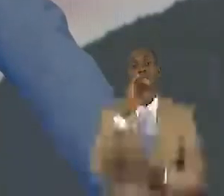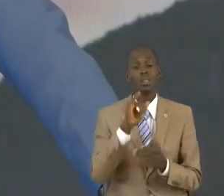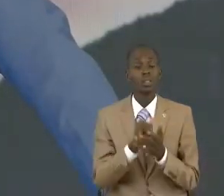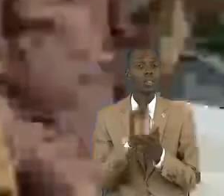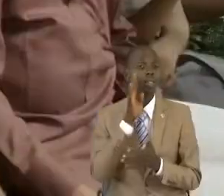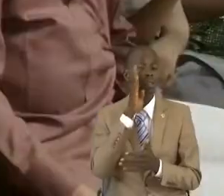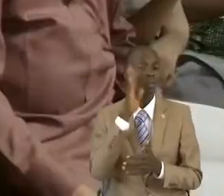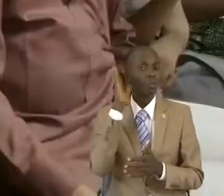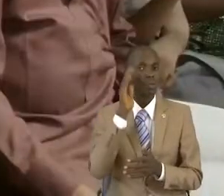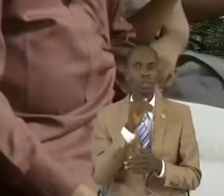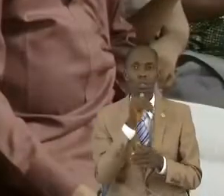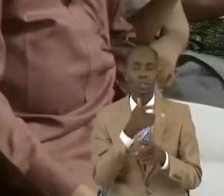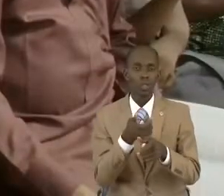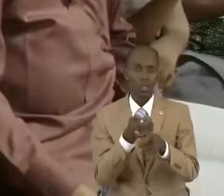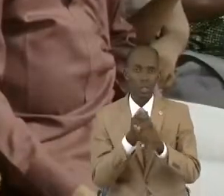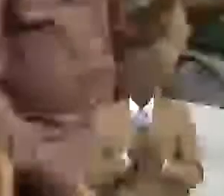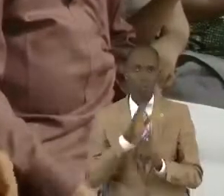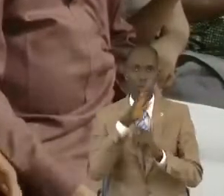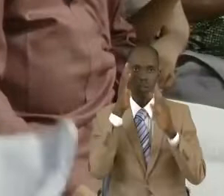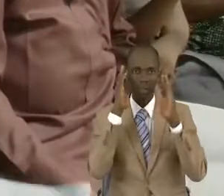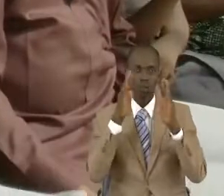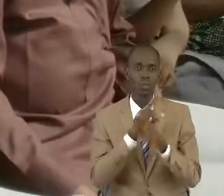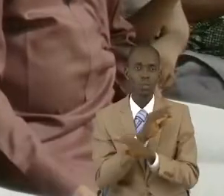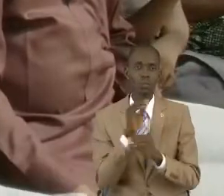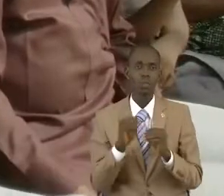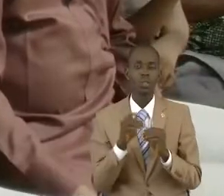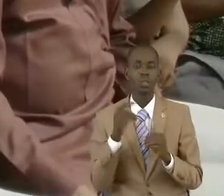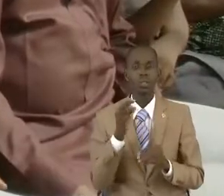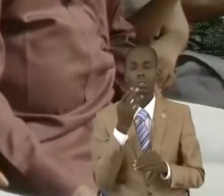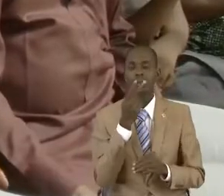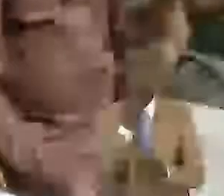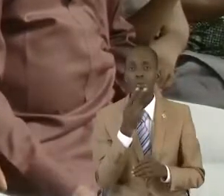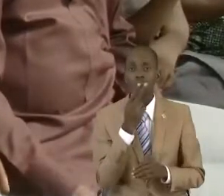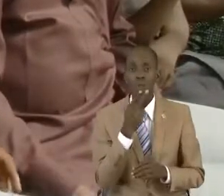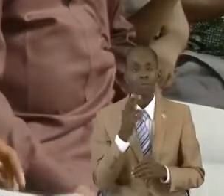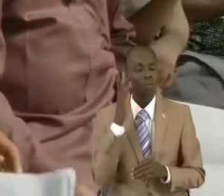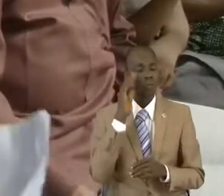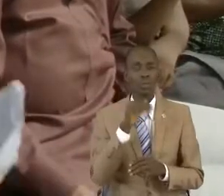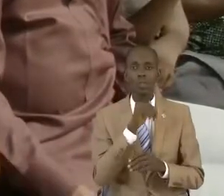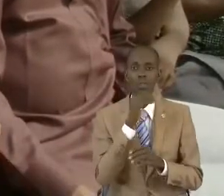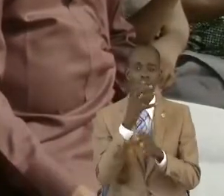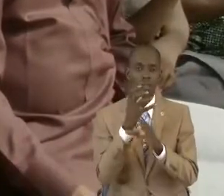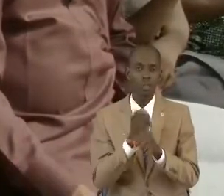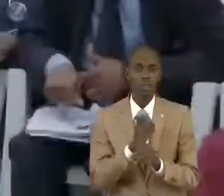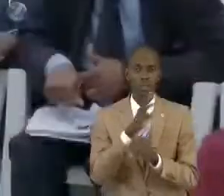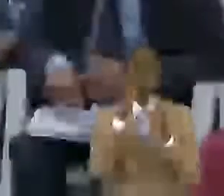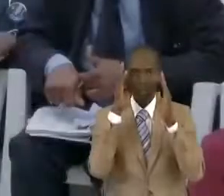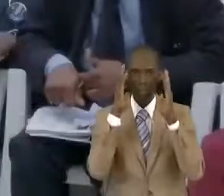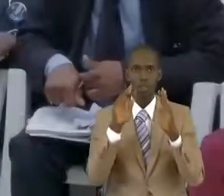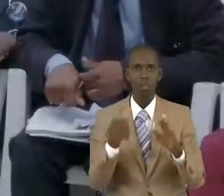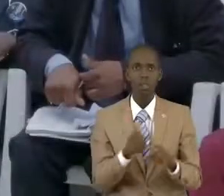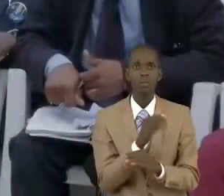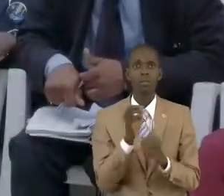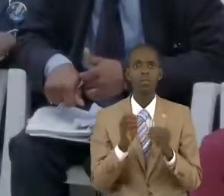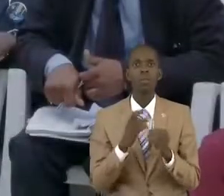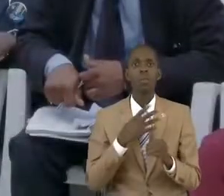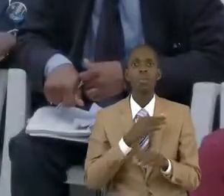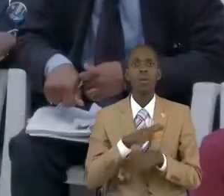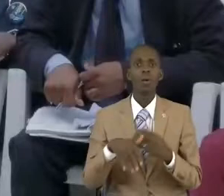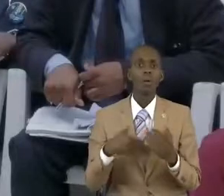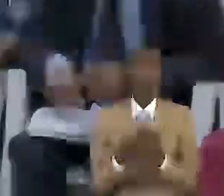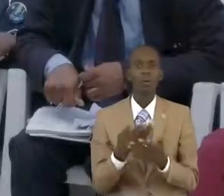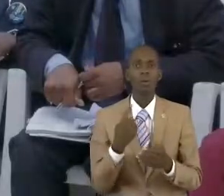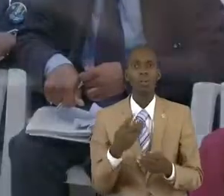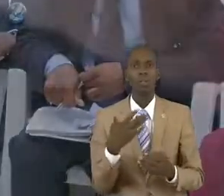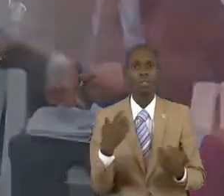anymore. The cigarette will not attract you anymore. And all those things of the